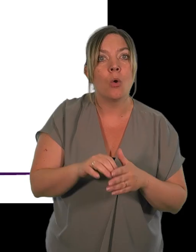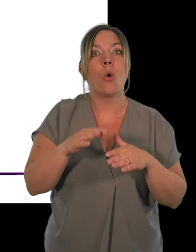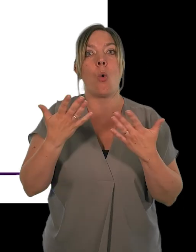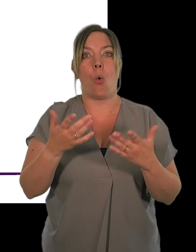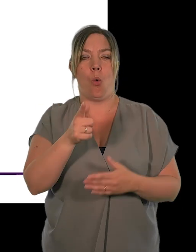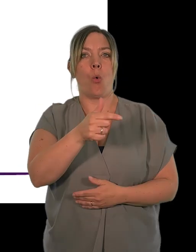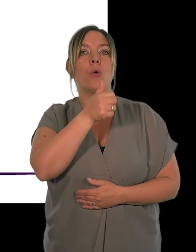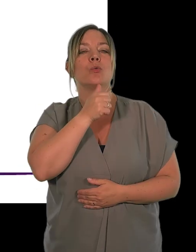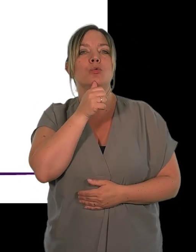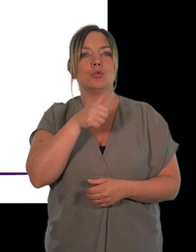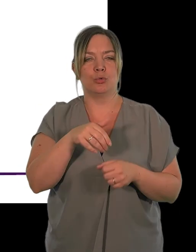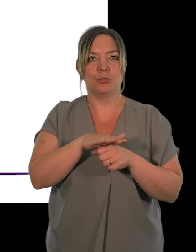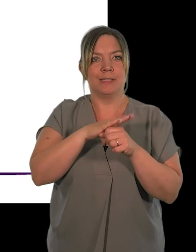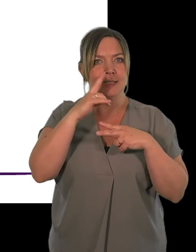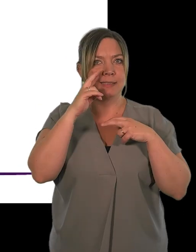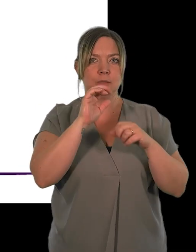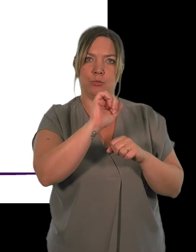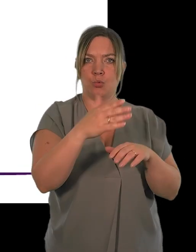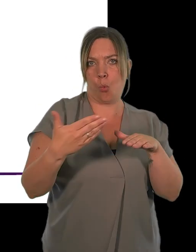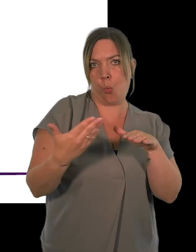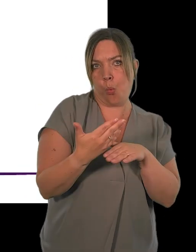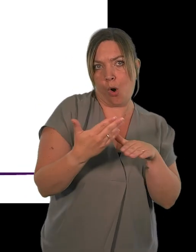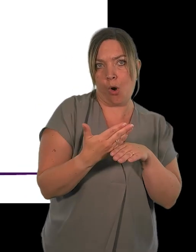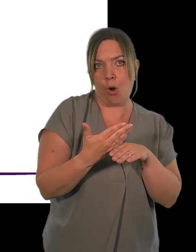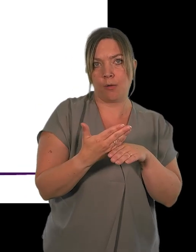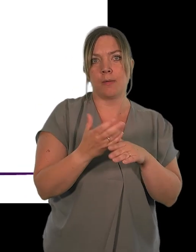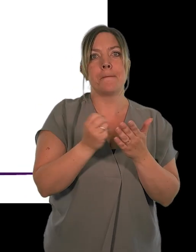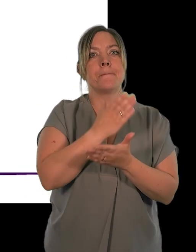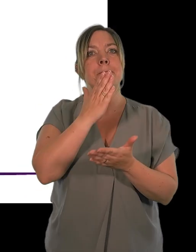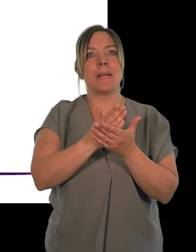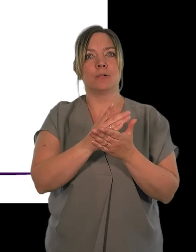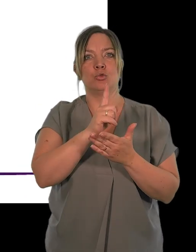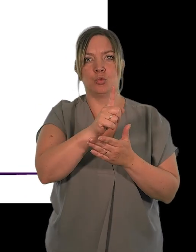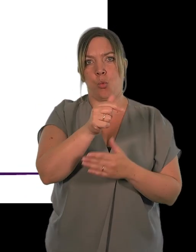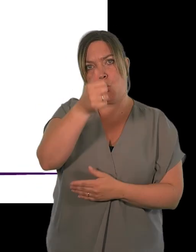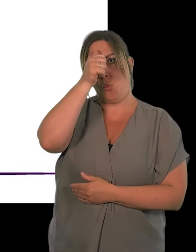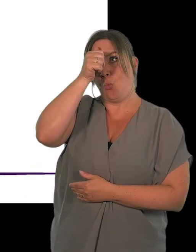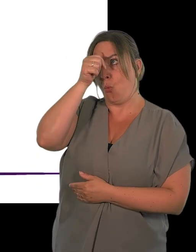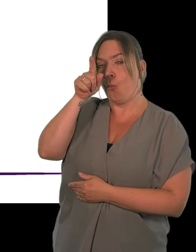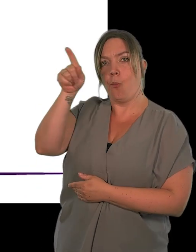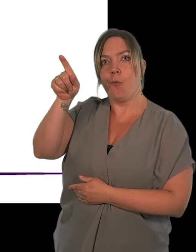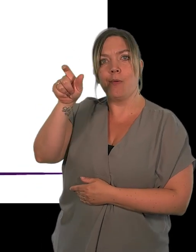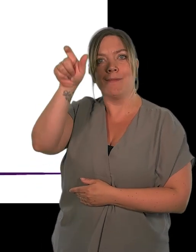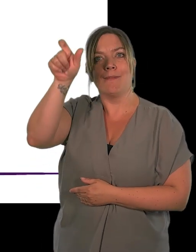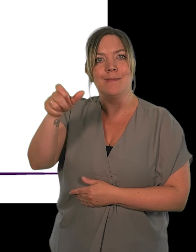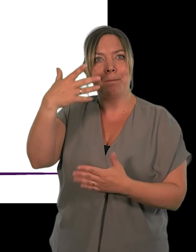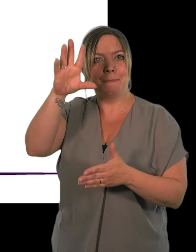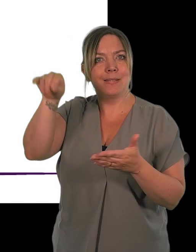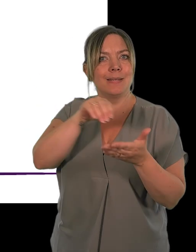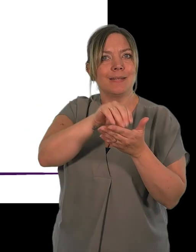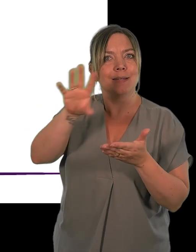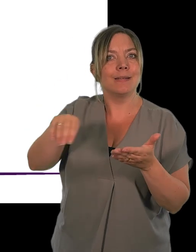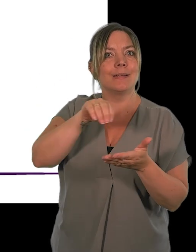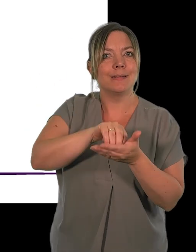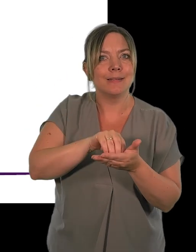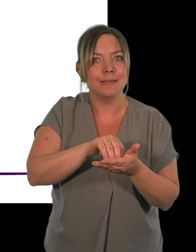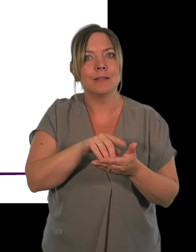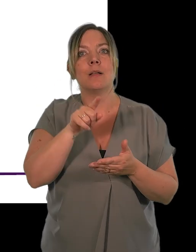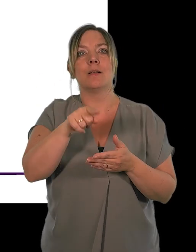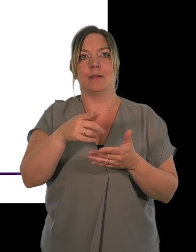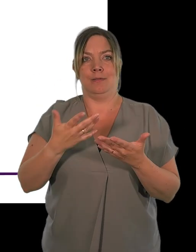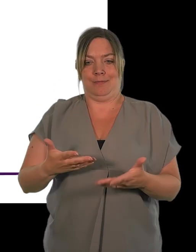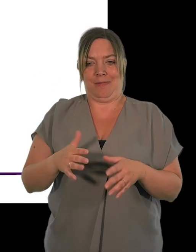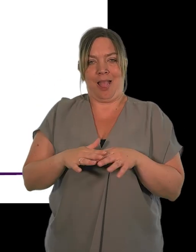work, please remember to acknowledge these in the work and at the end of the work. It's not a requirement to reference your work at